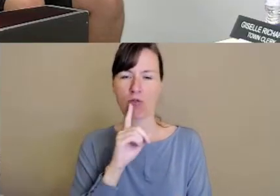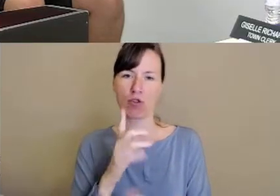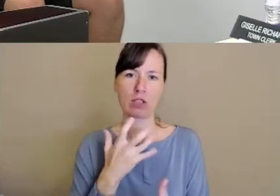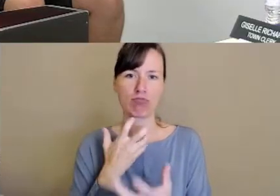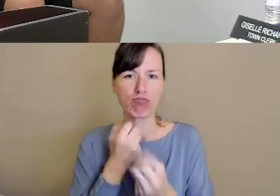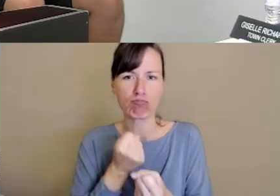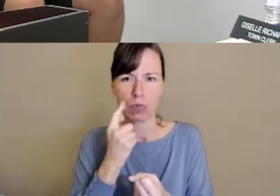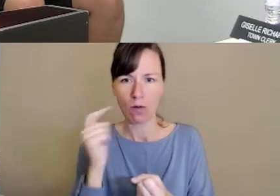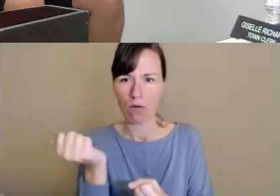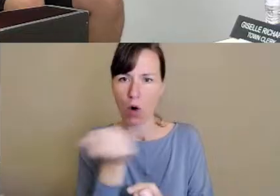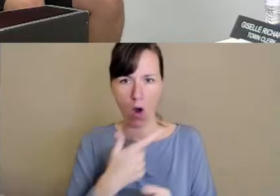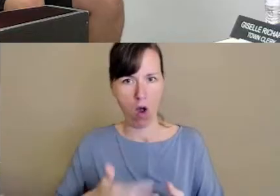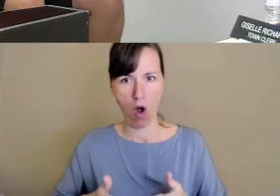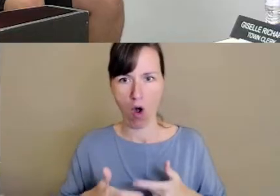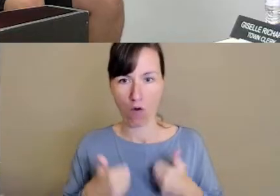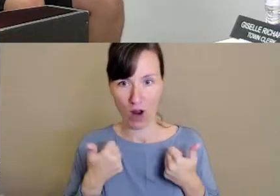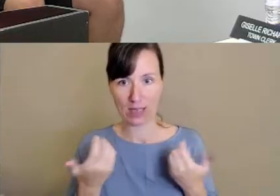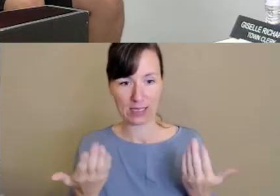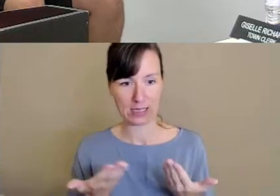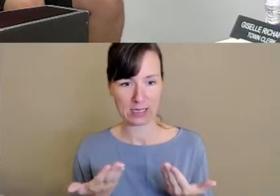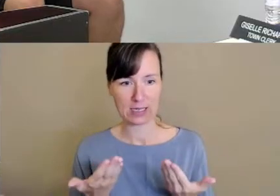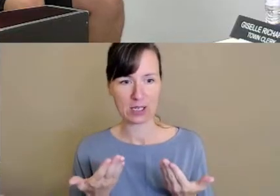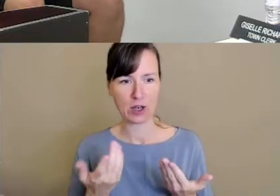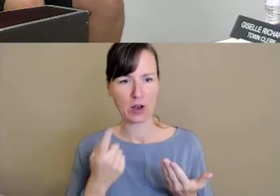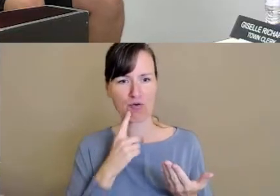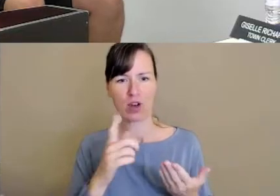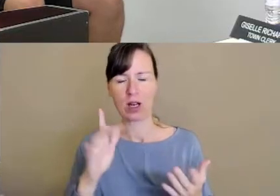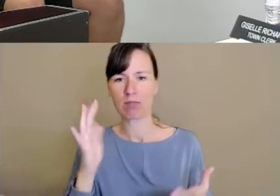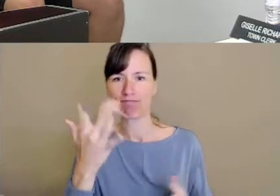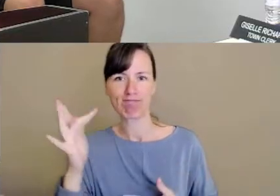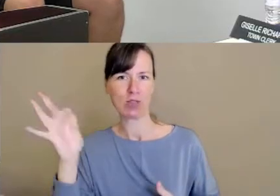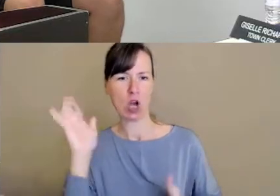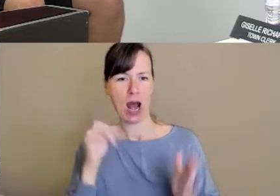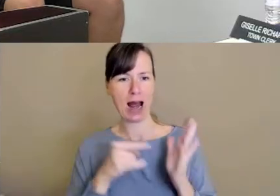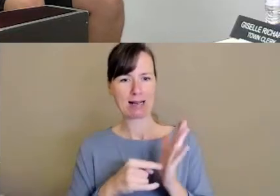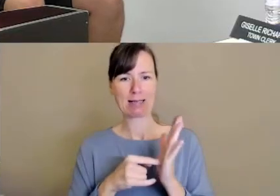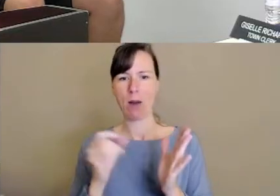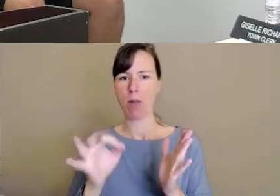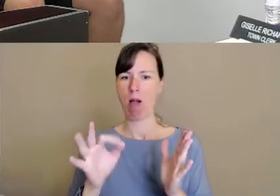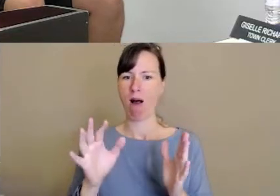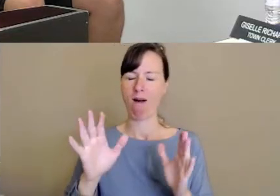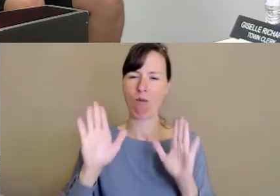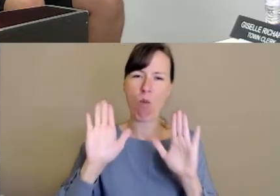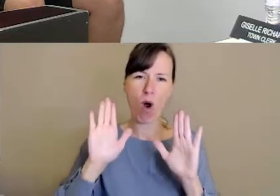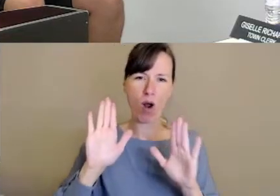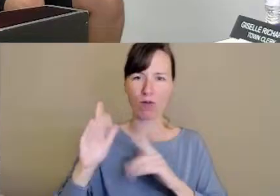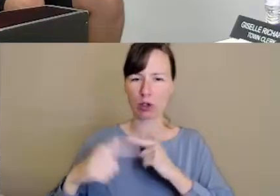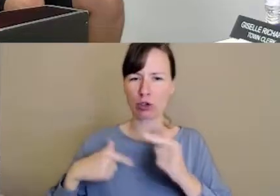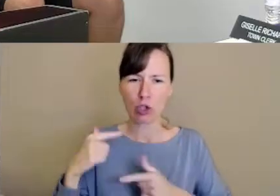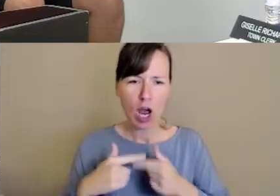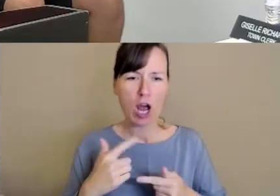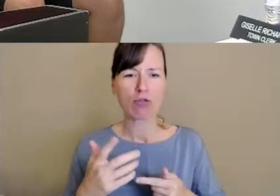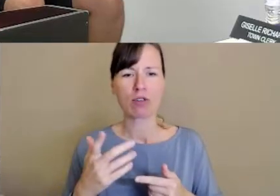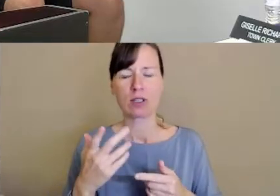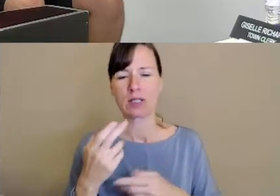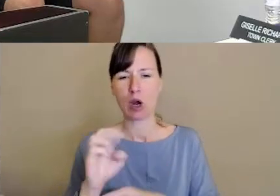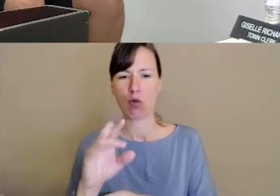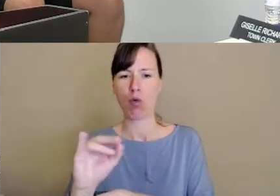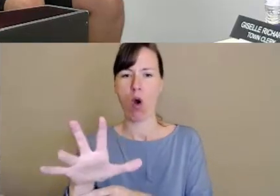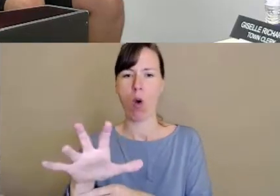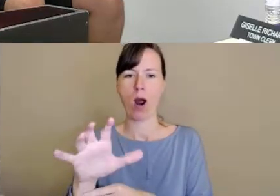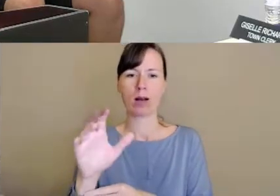2021 to 26 strategic plan lists infrastructure as the first of its 4 key priorities. The